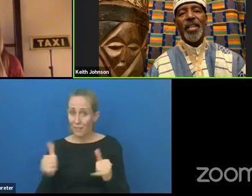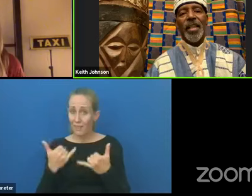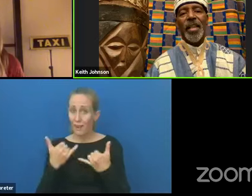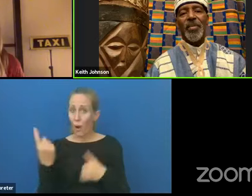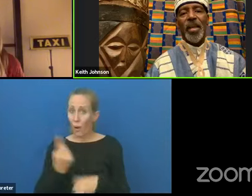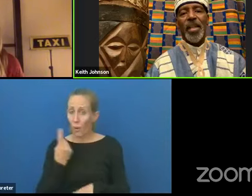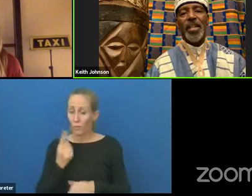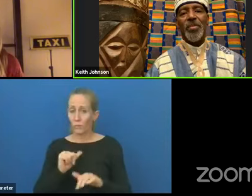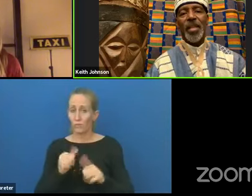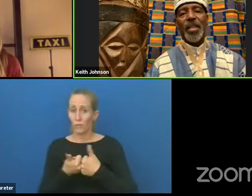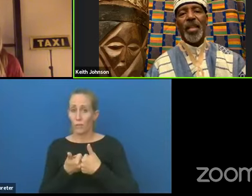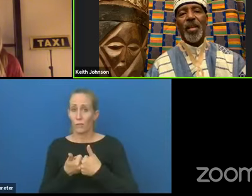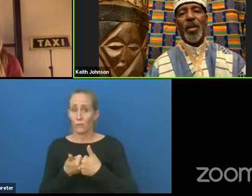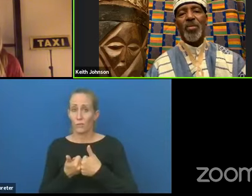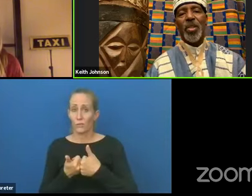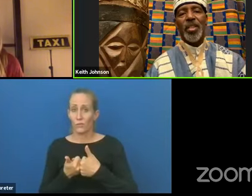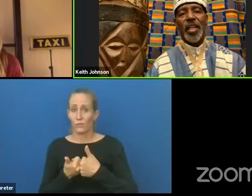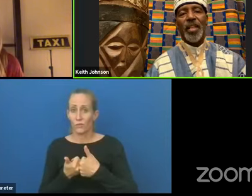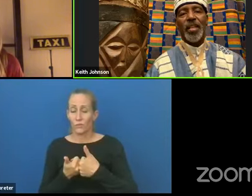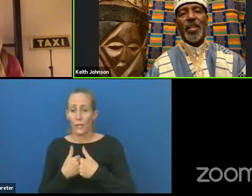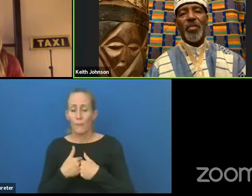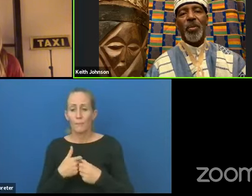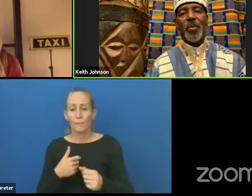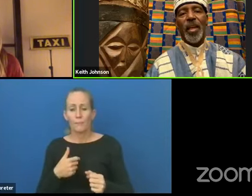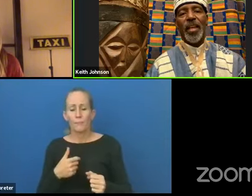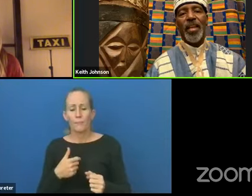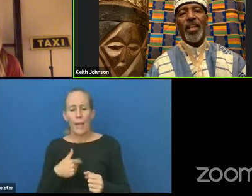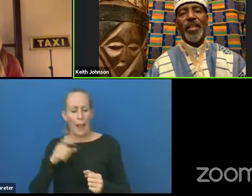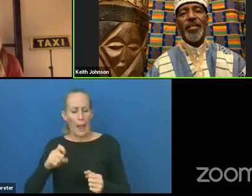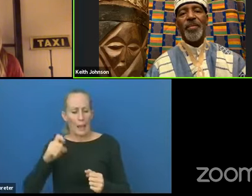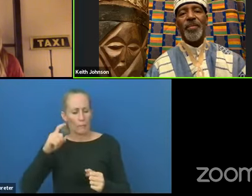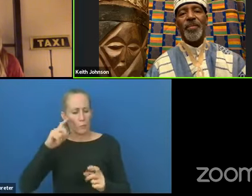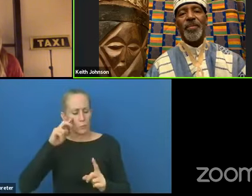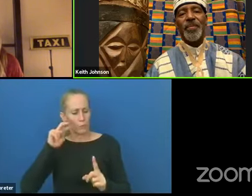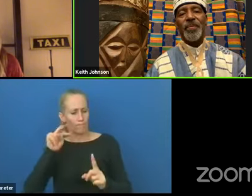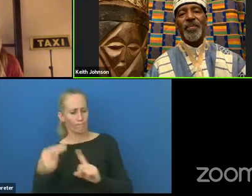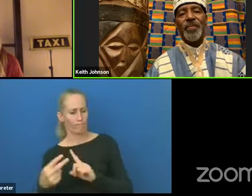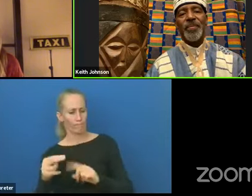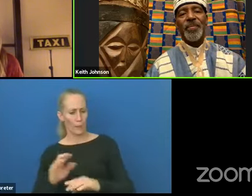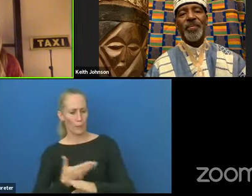because it makes me think about music in a different way.